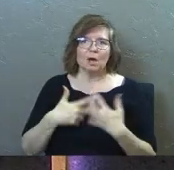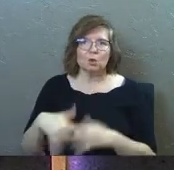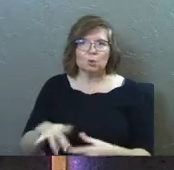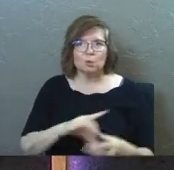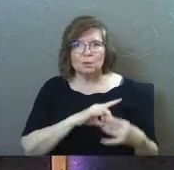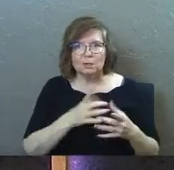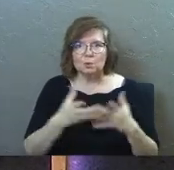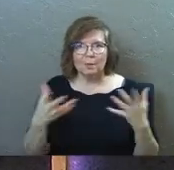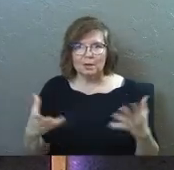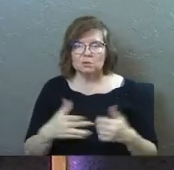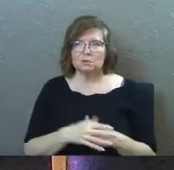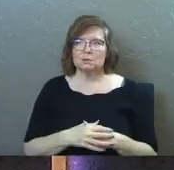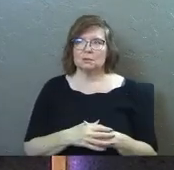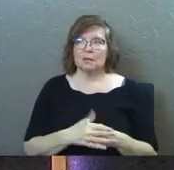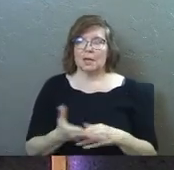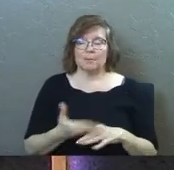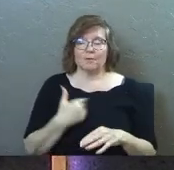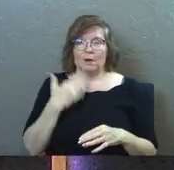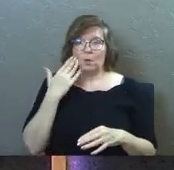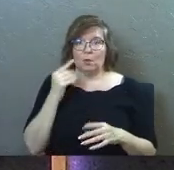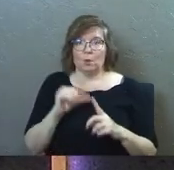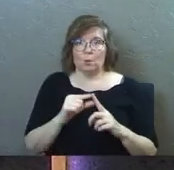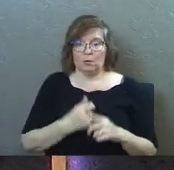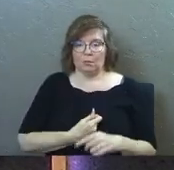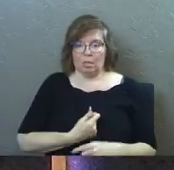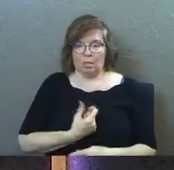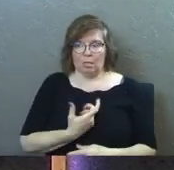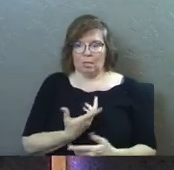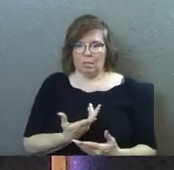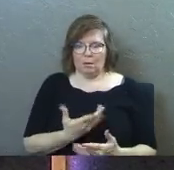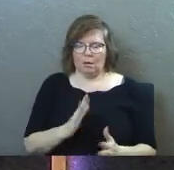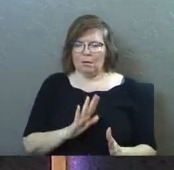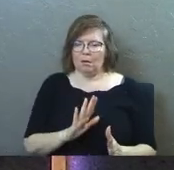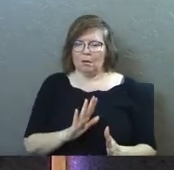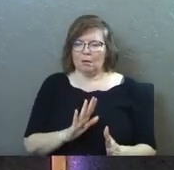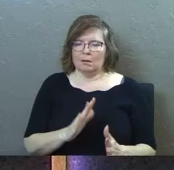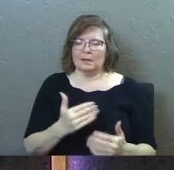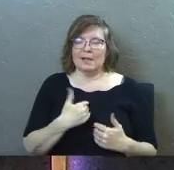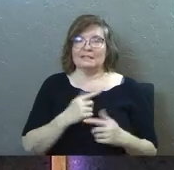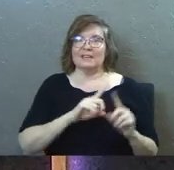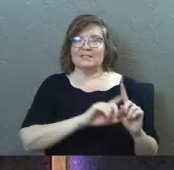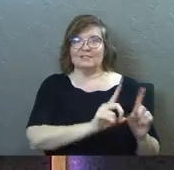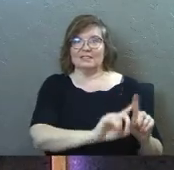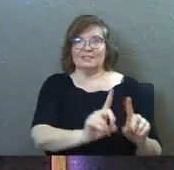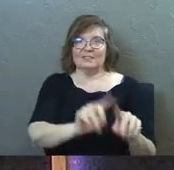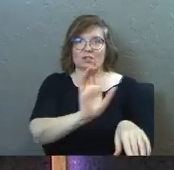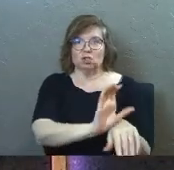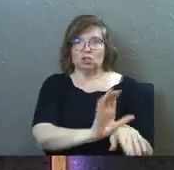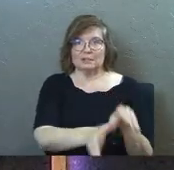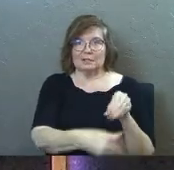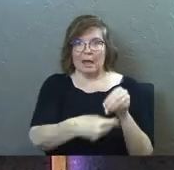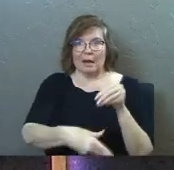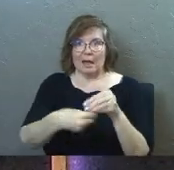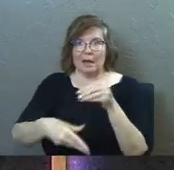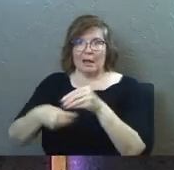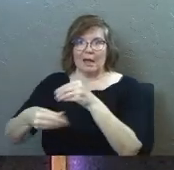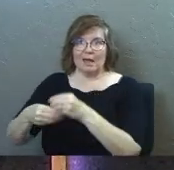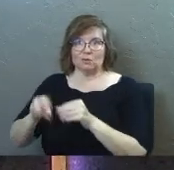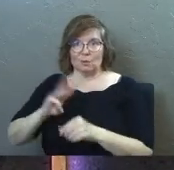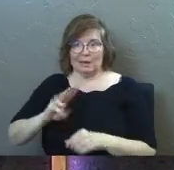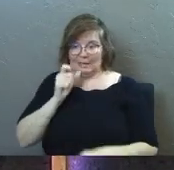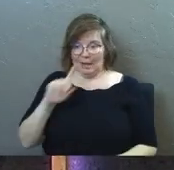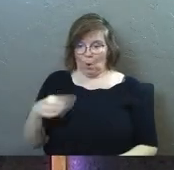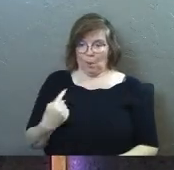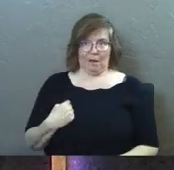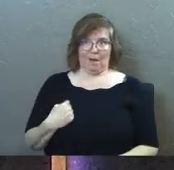so much. And before I knew it, the words were coming out of our mouths. No, let's have several churches on that website. Amen. Not